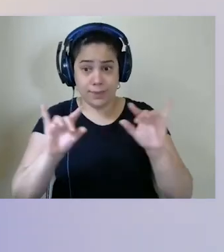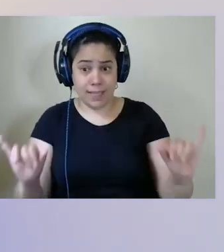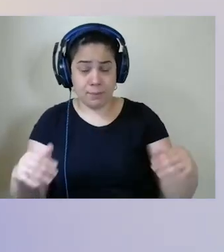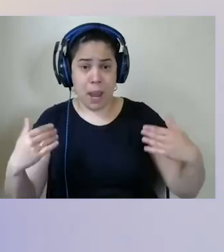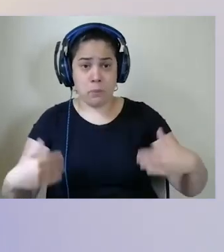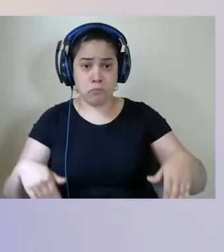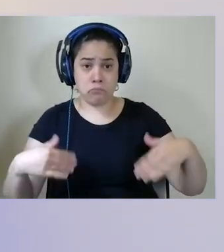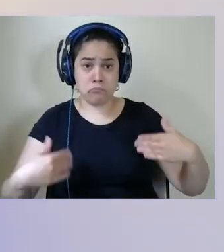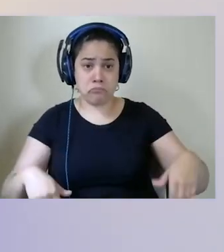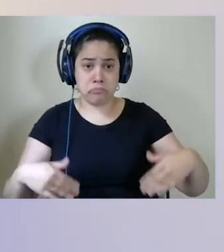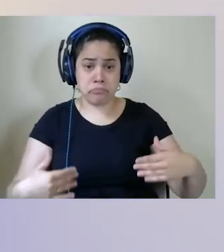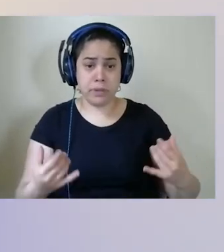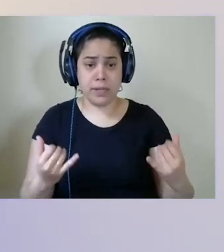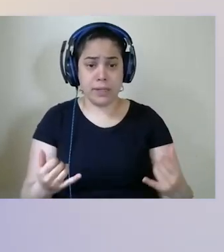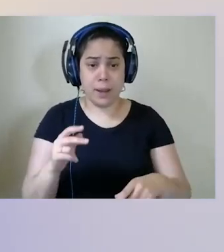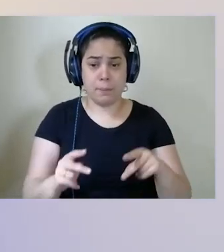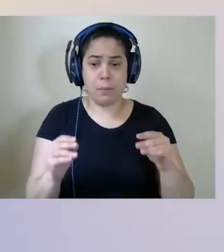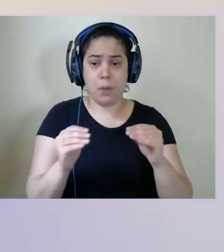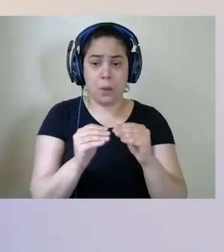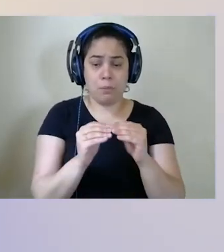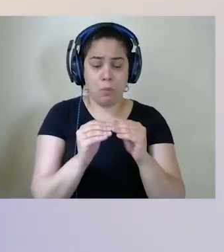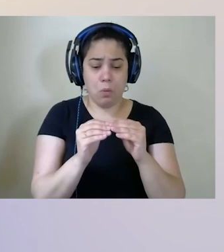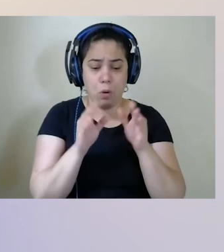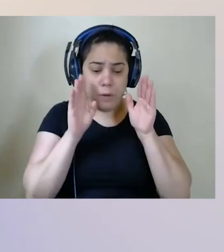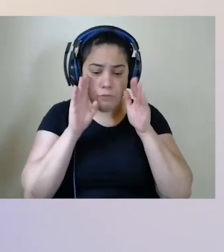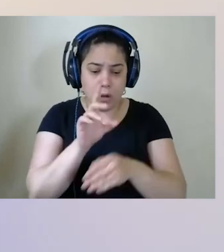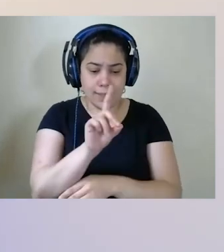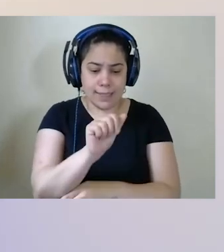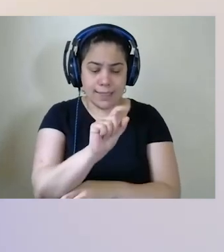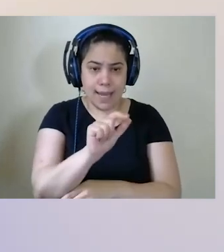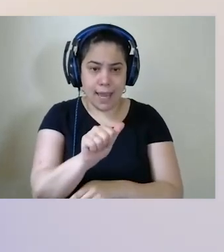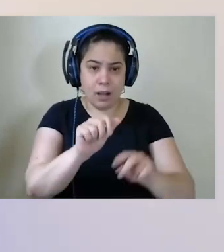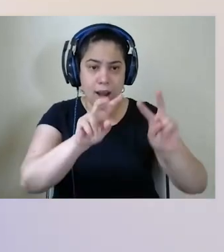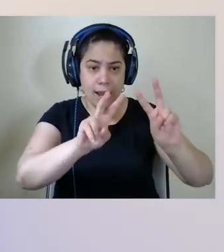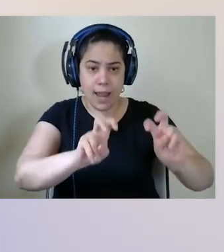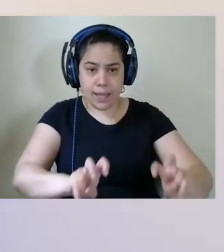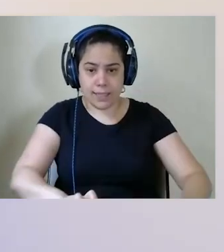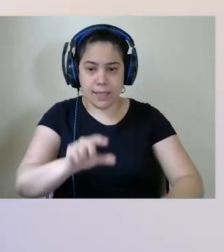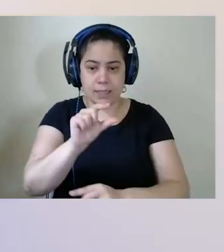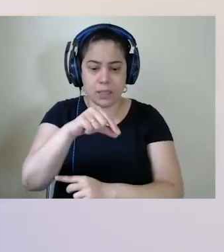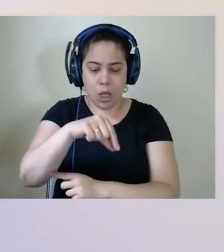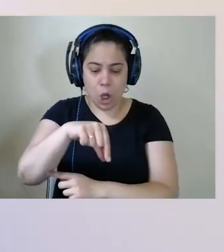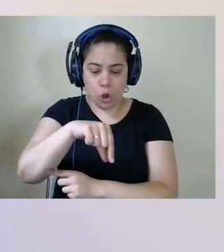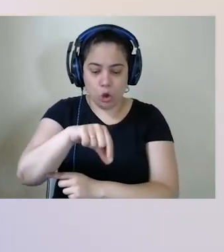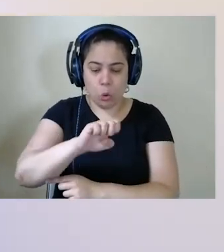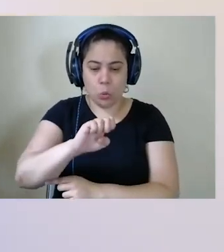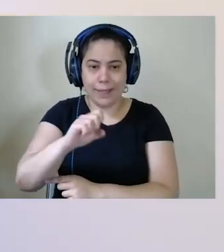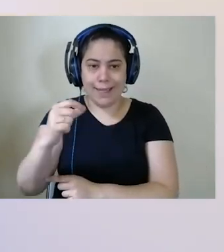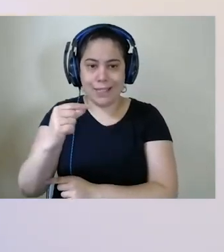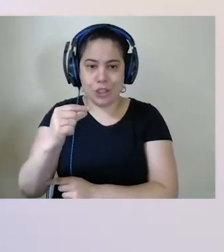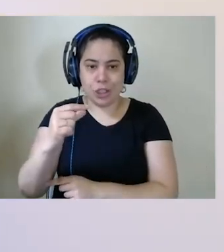there's quite a move toward doing more data analysis and QEG kind of approach.